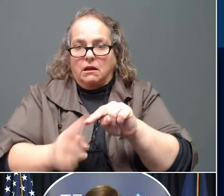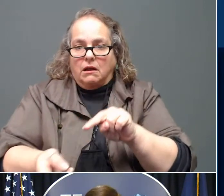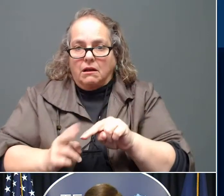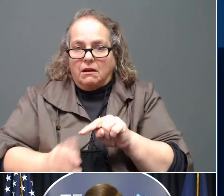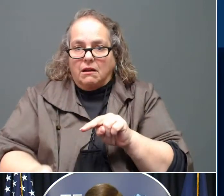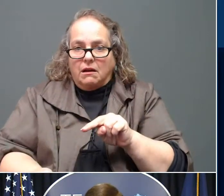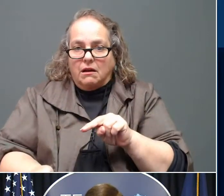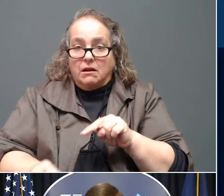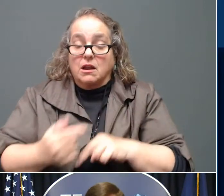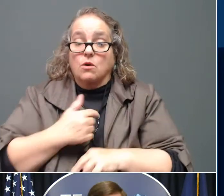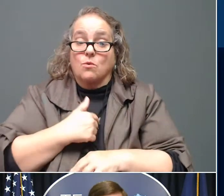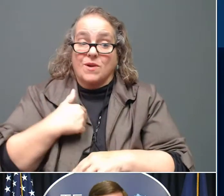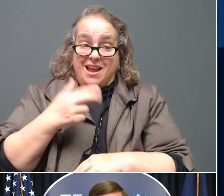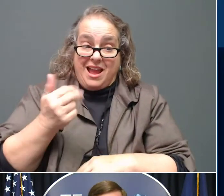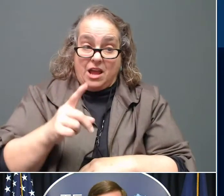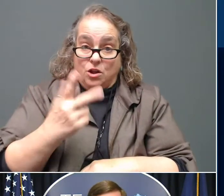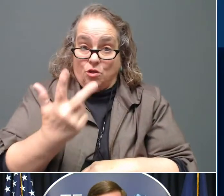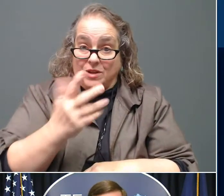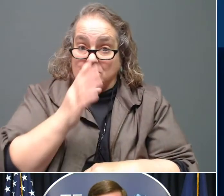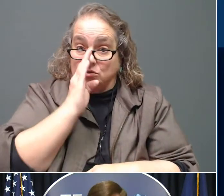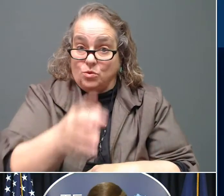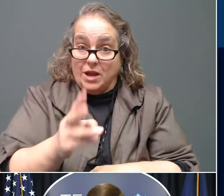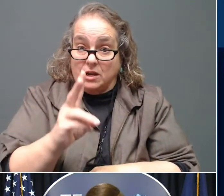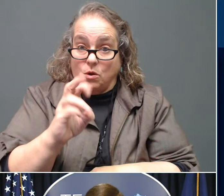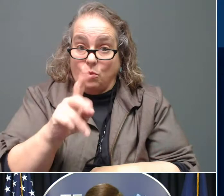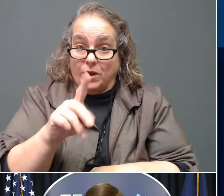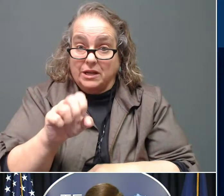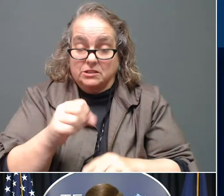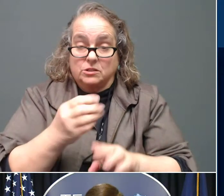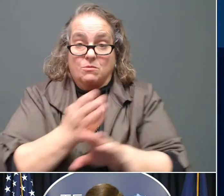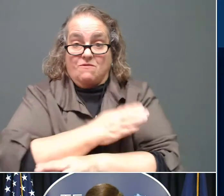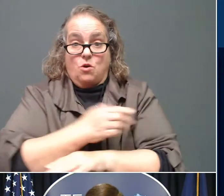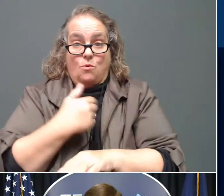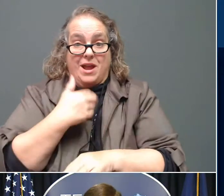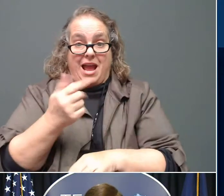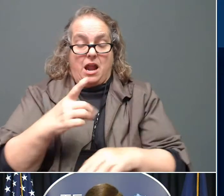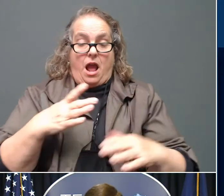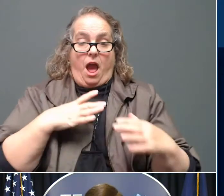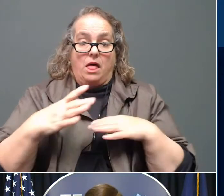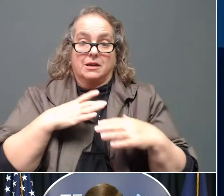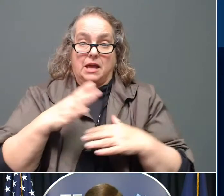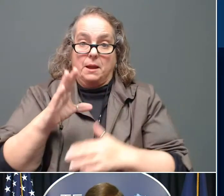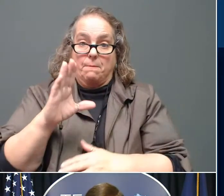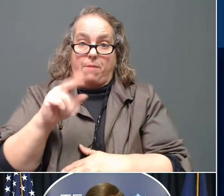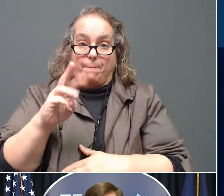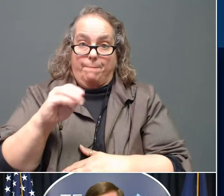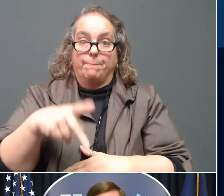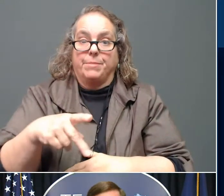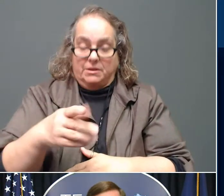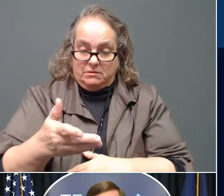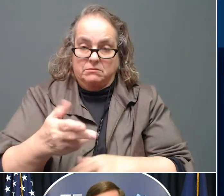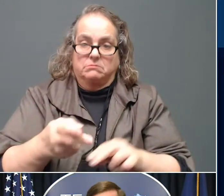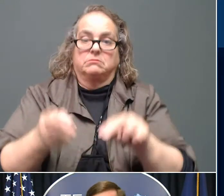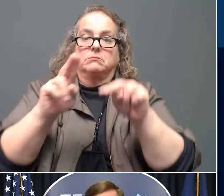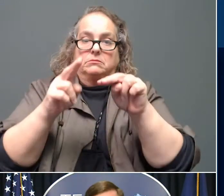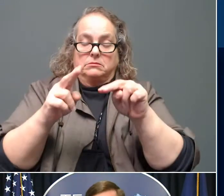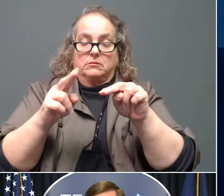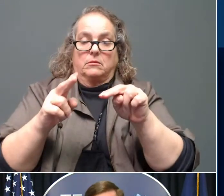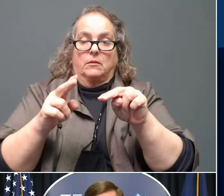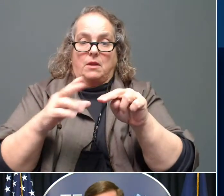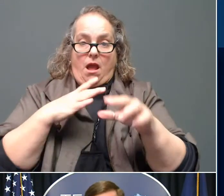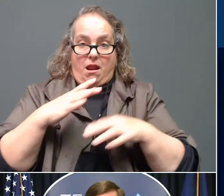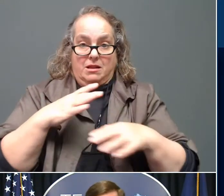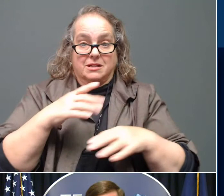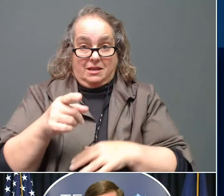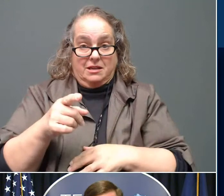had 3 straight weeks before we had our holiday bump, but this is the exact